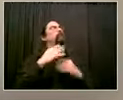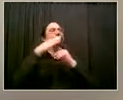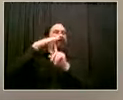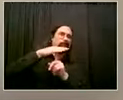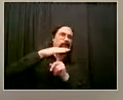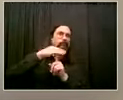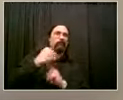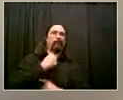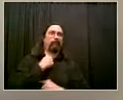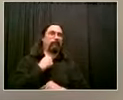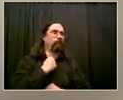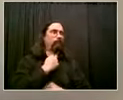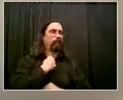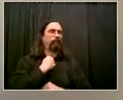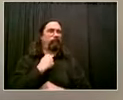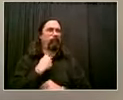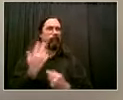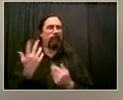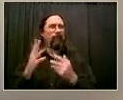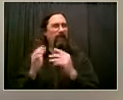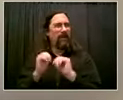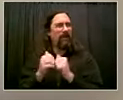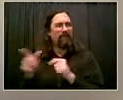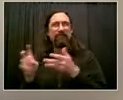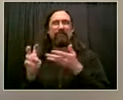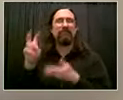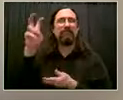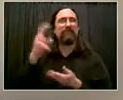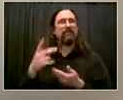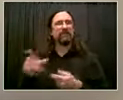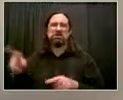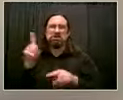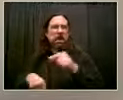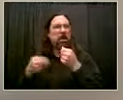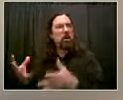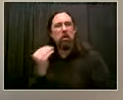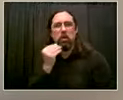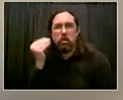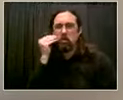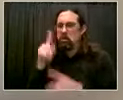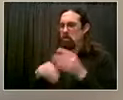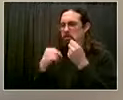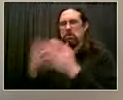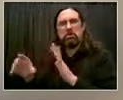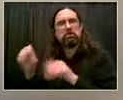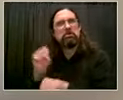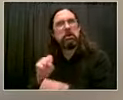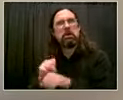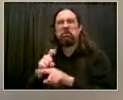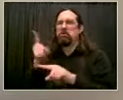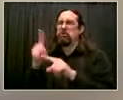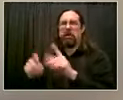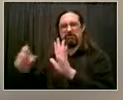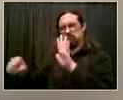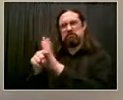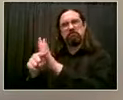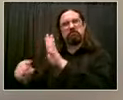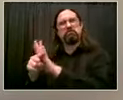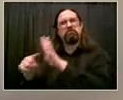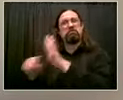this repetitive circle and we will always continue to deal with these issues. So, again, my priorities, you know, with